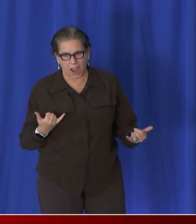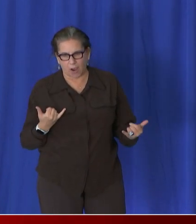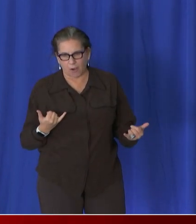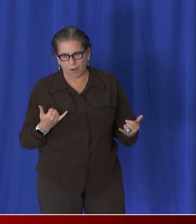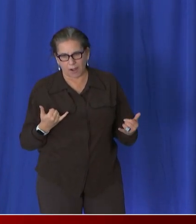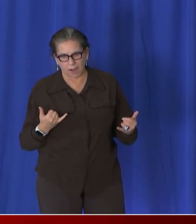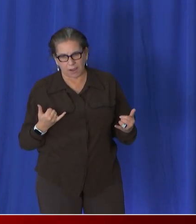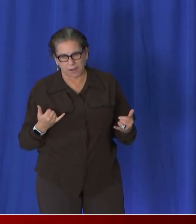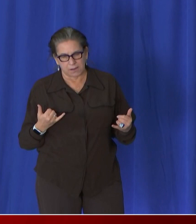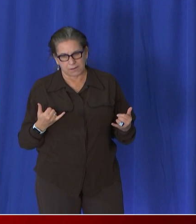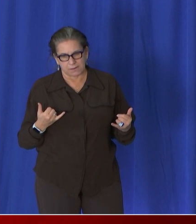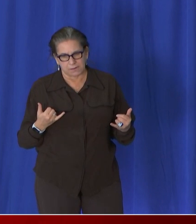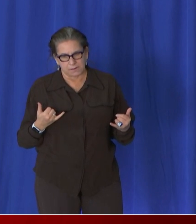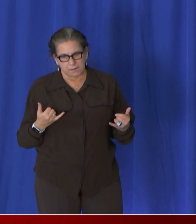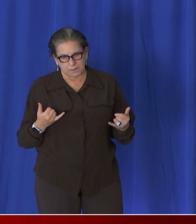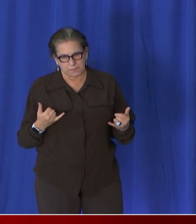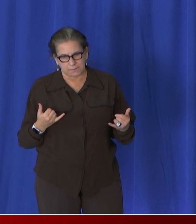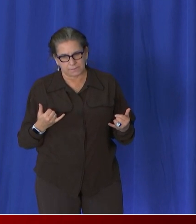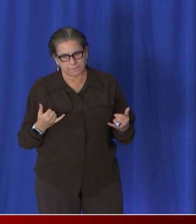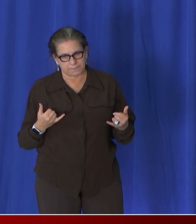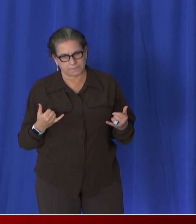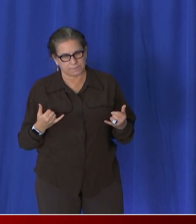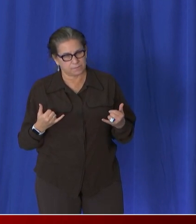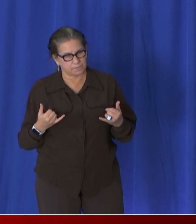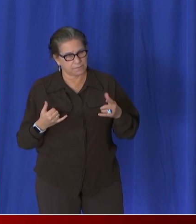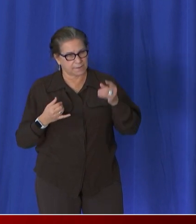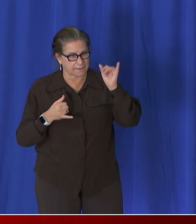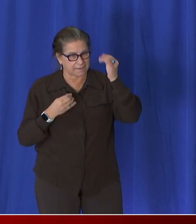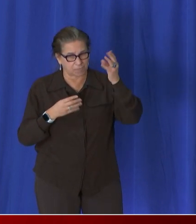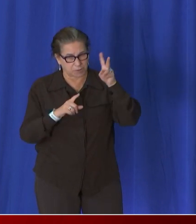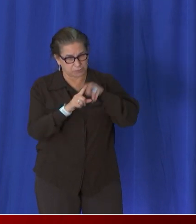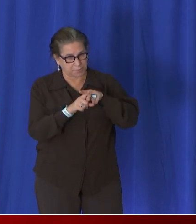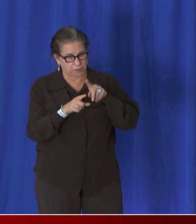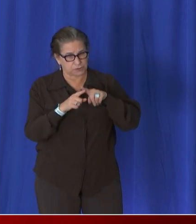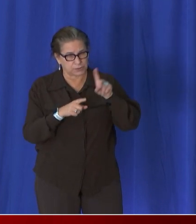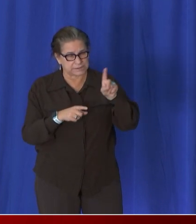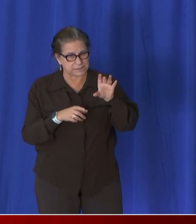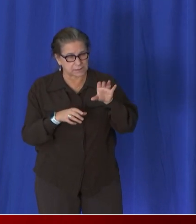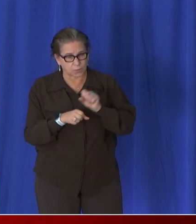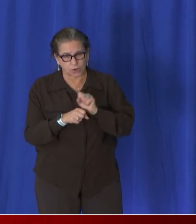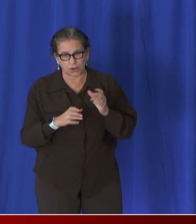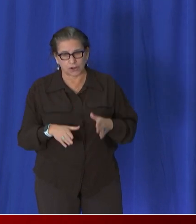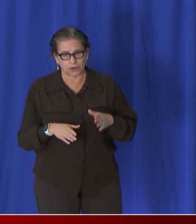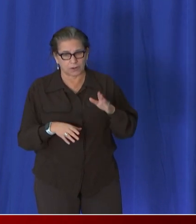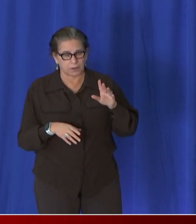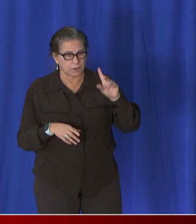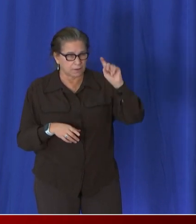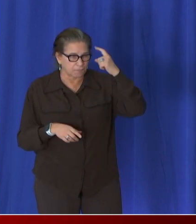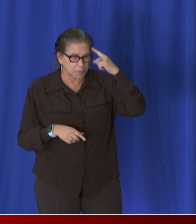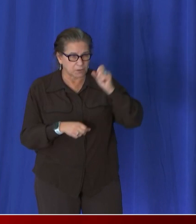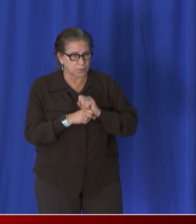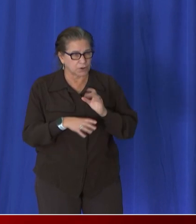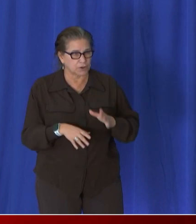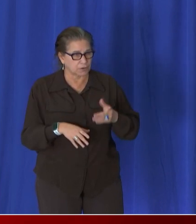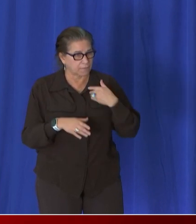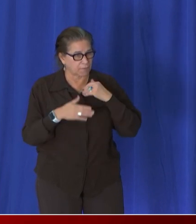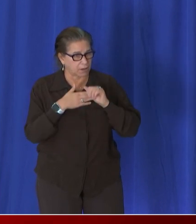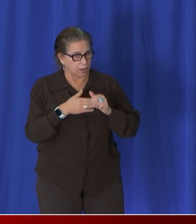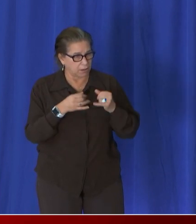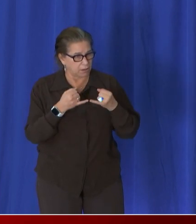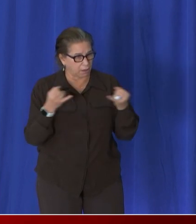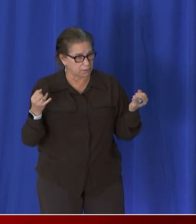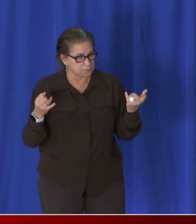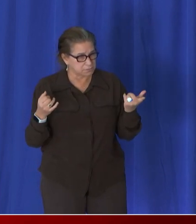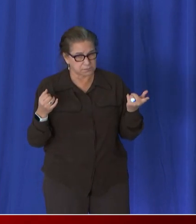to think about what DC's doing? Or that you all used as a guide in particular? Yeah, so we actually did look